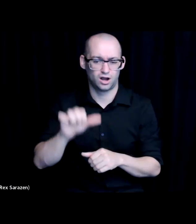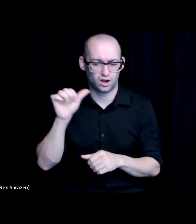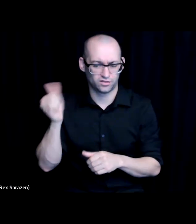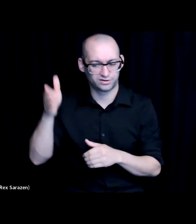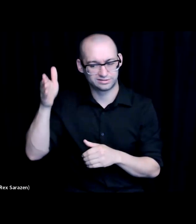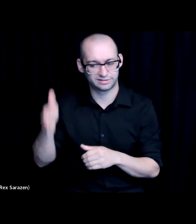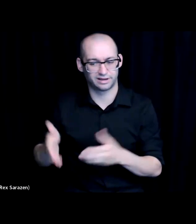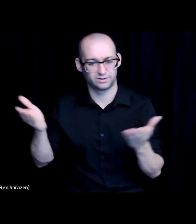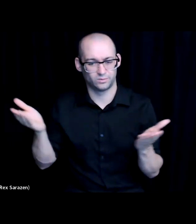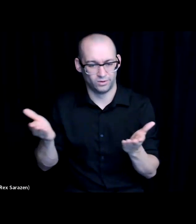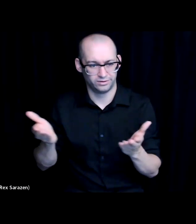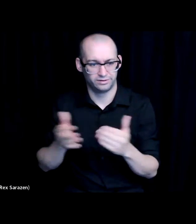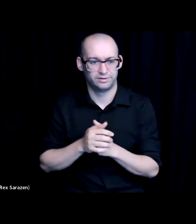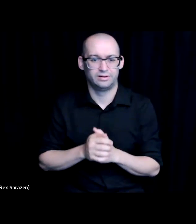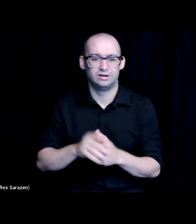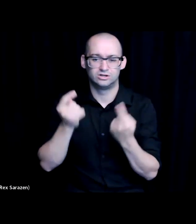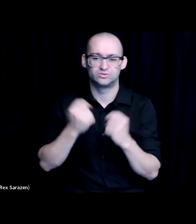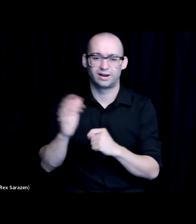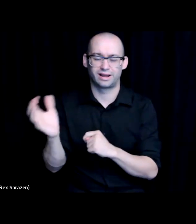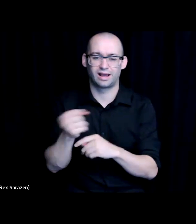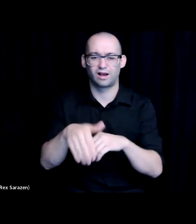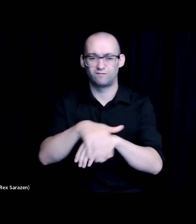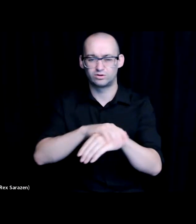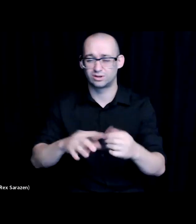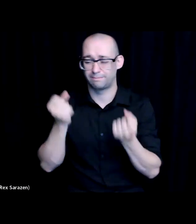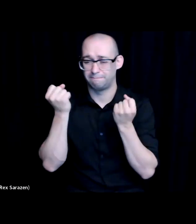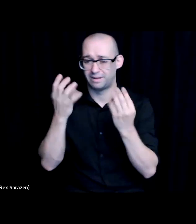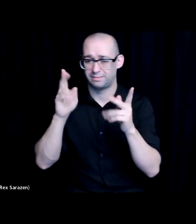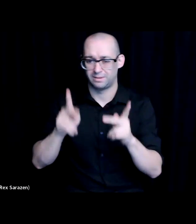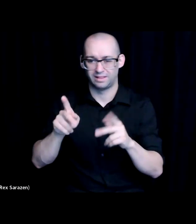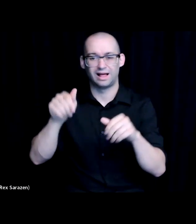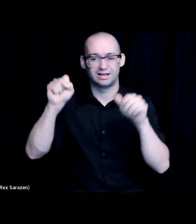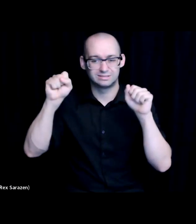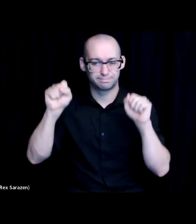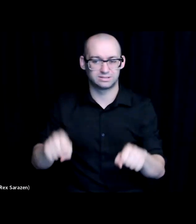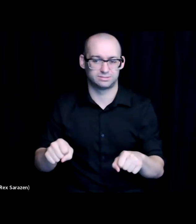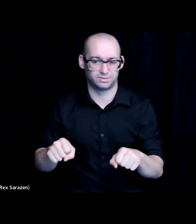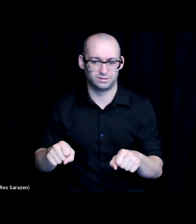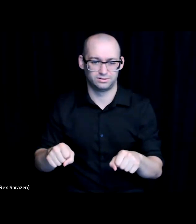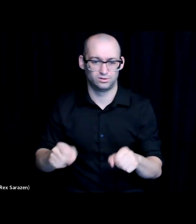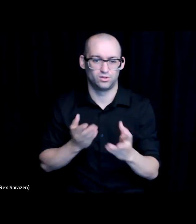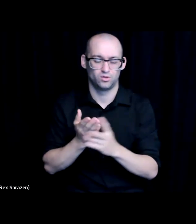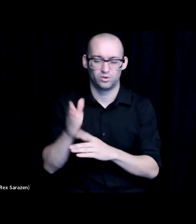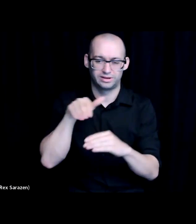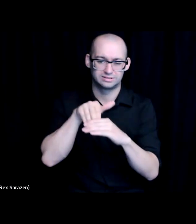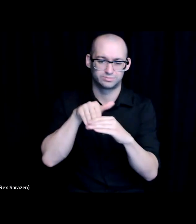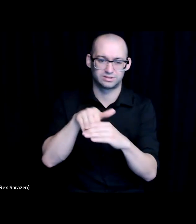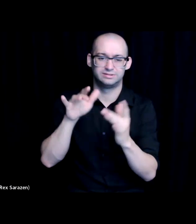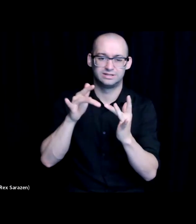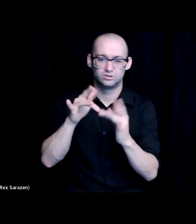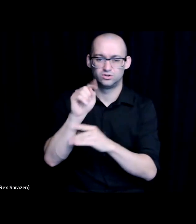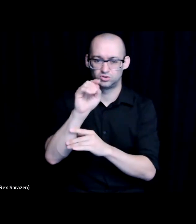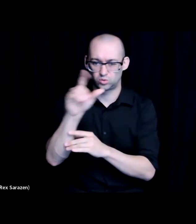though, so we're trying to get coverage for as many people as possible through these really accessible digital tools like Shop